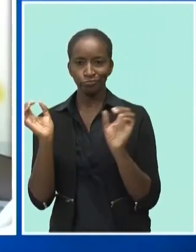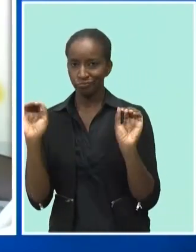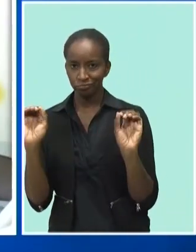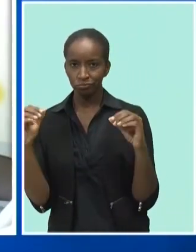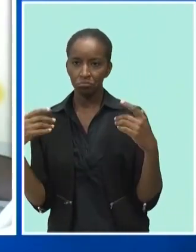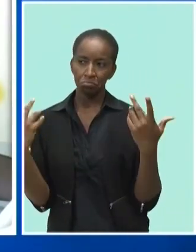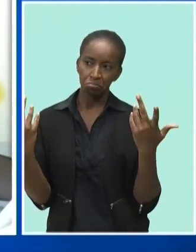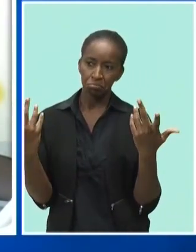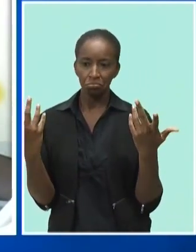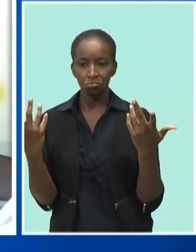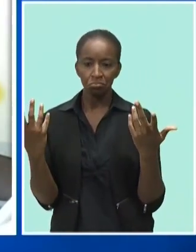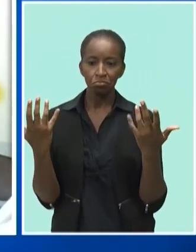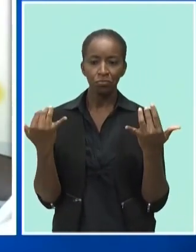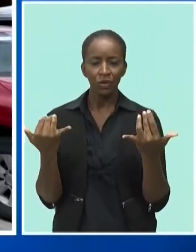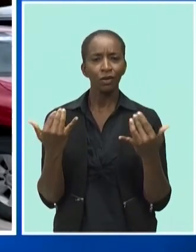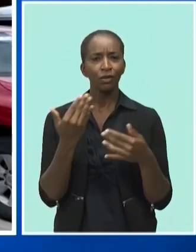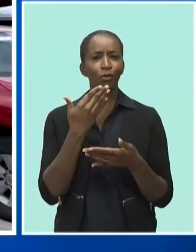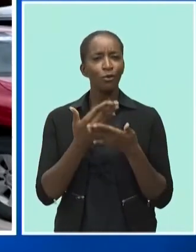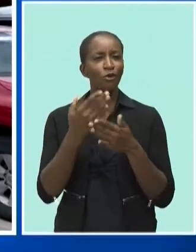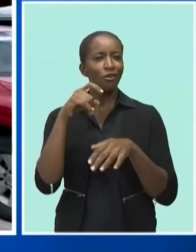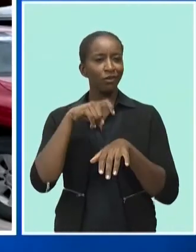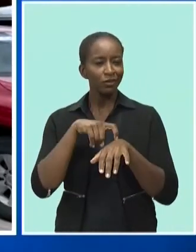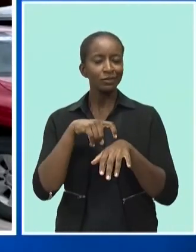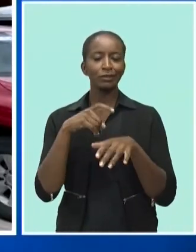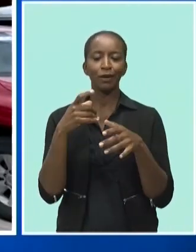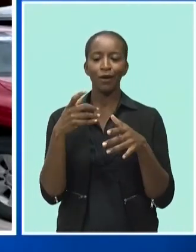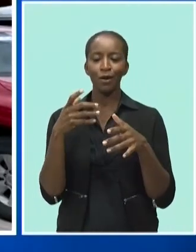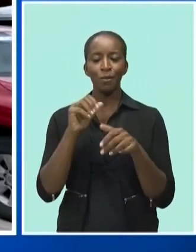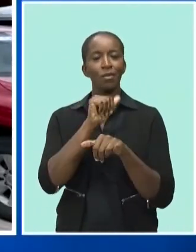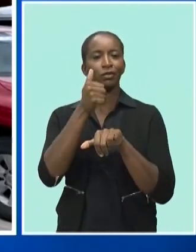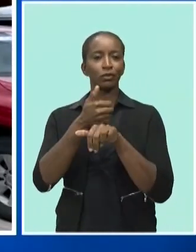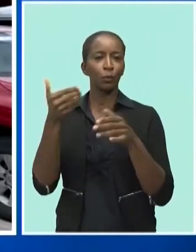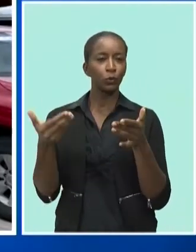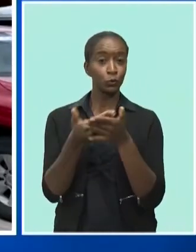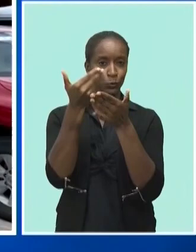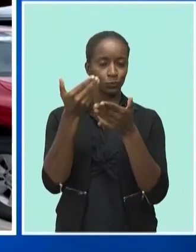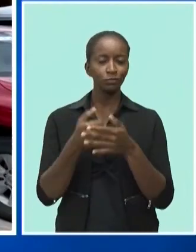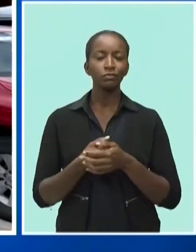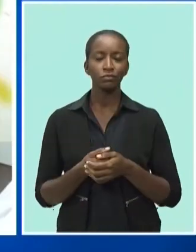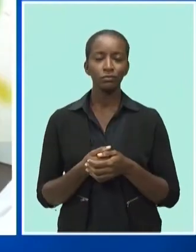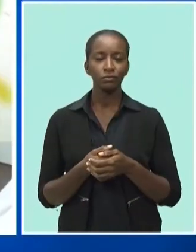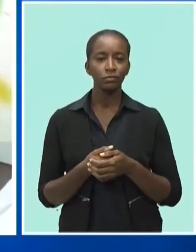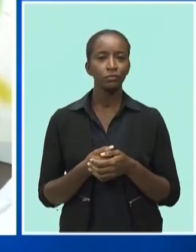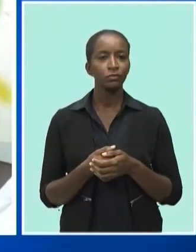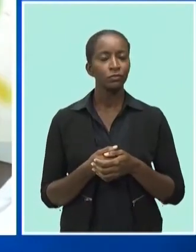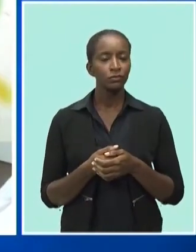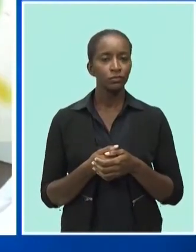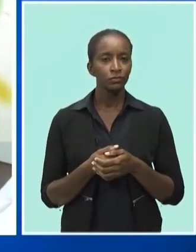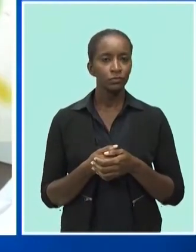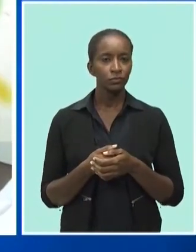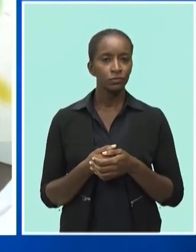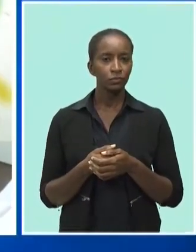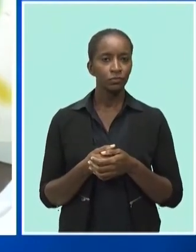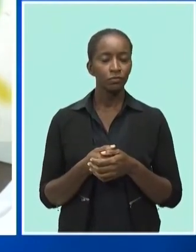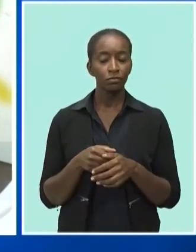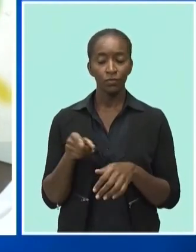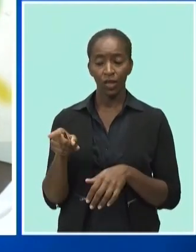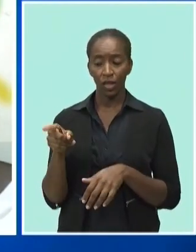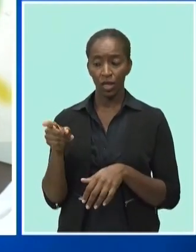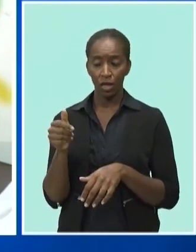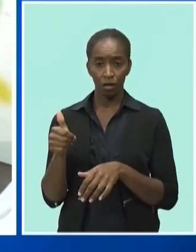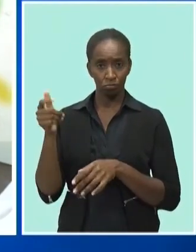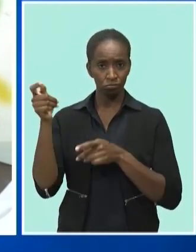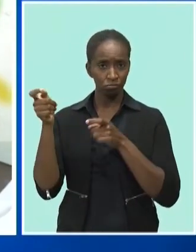kind of follow up on what was done. With the Department of Tourism on board with the initiative, the director says that the focus is to